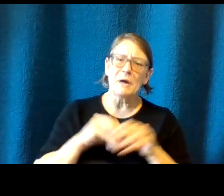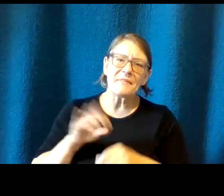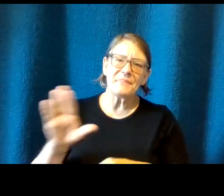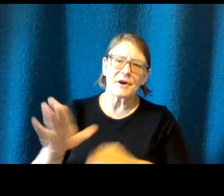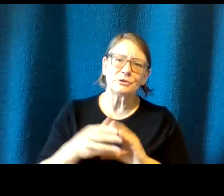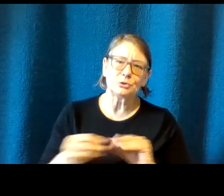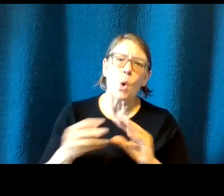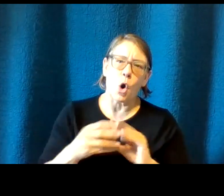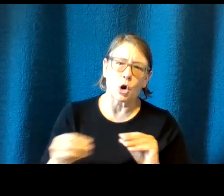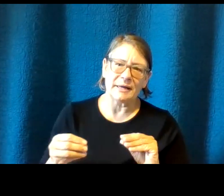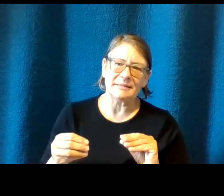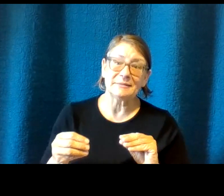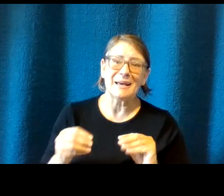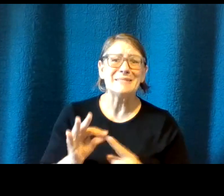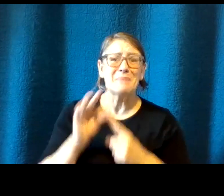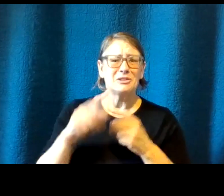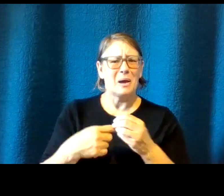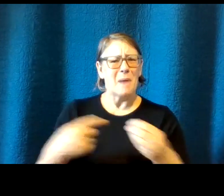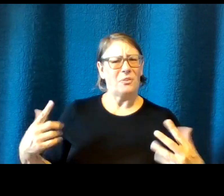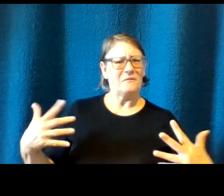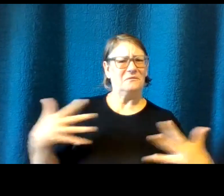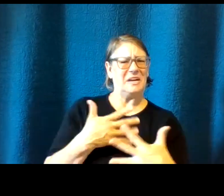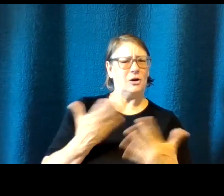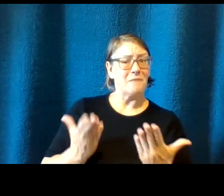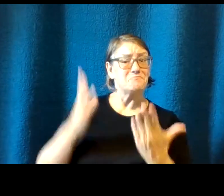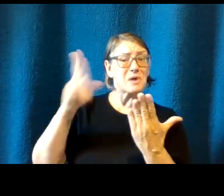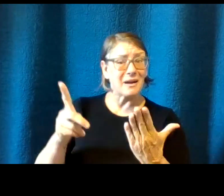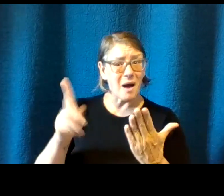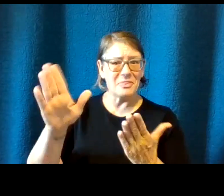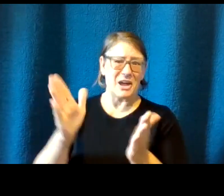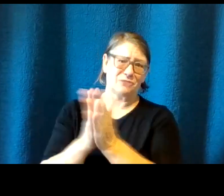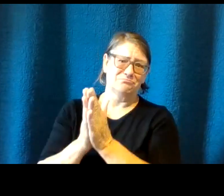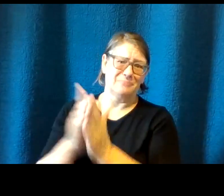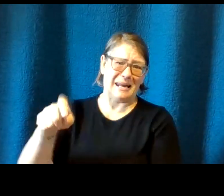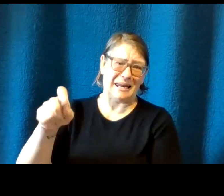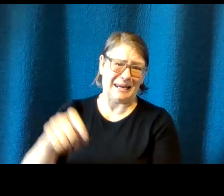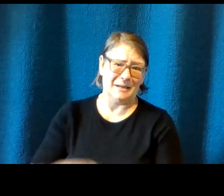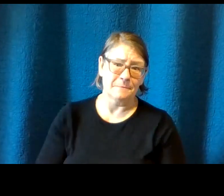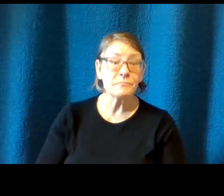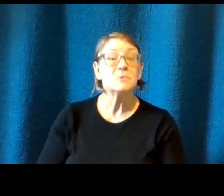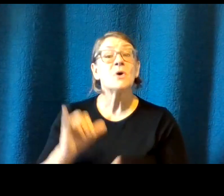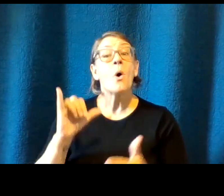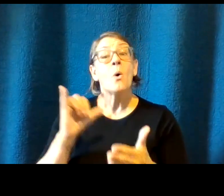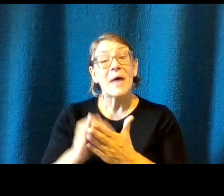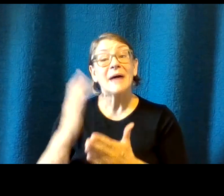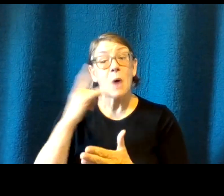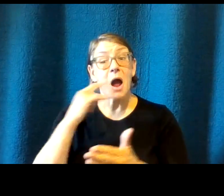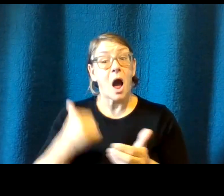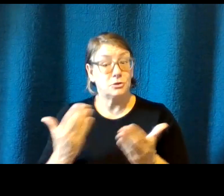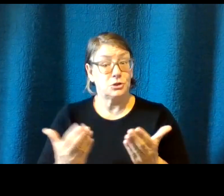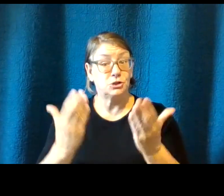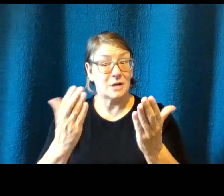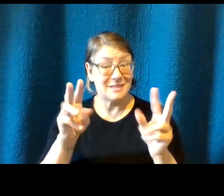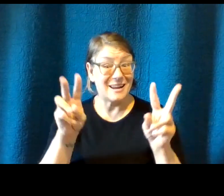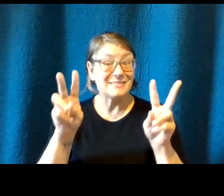with the fear of bringing up the need. So that brought me into why I was a suggested